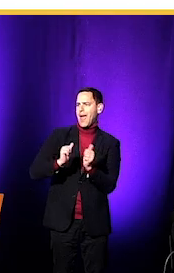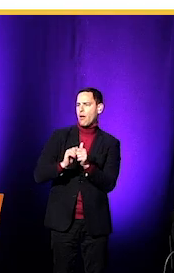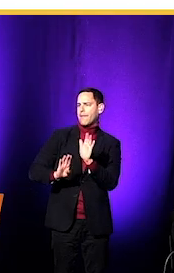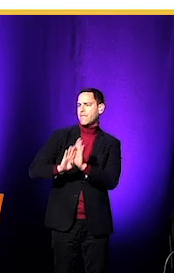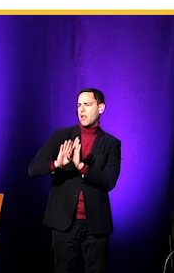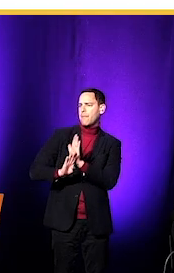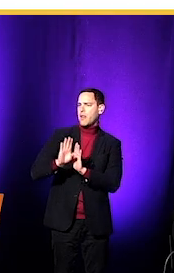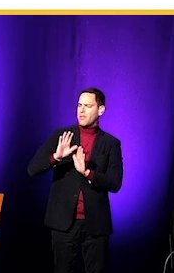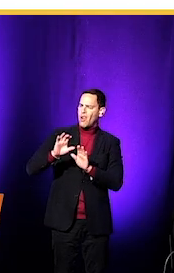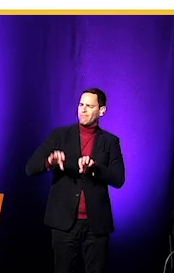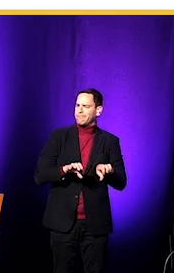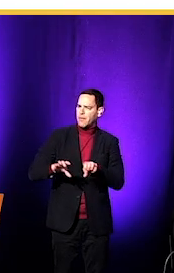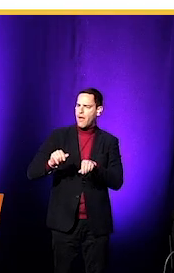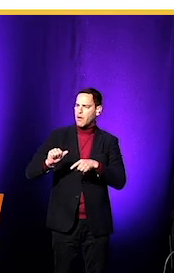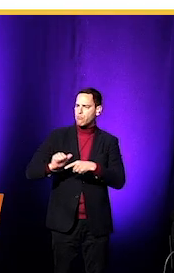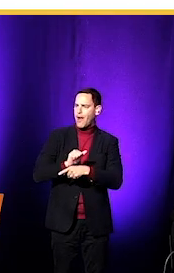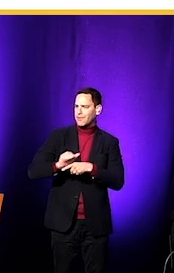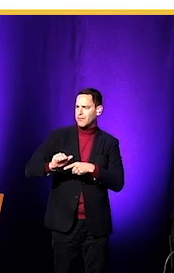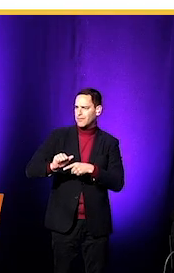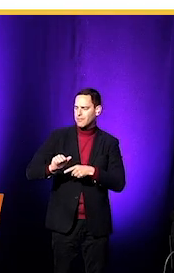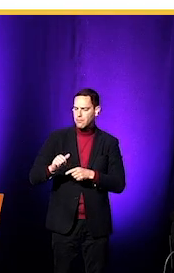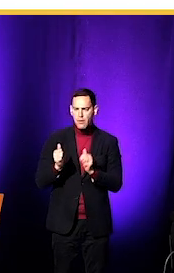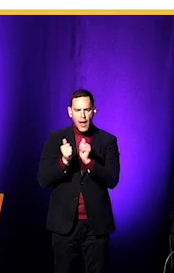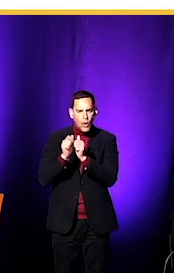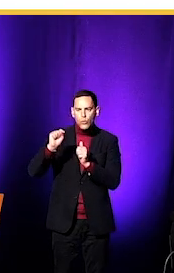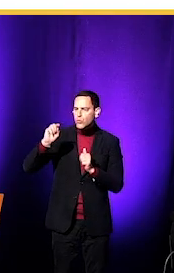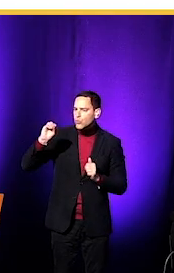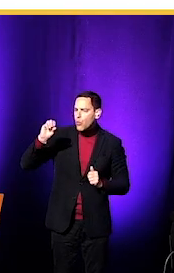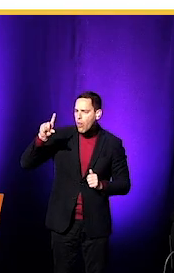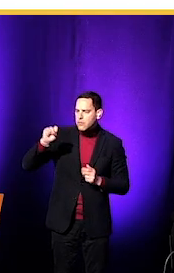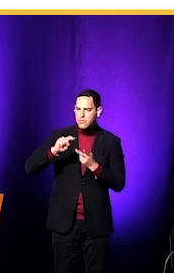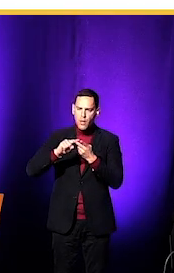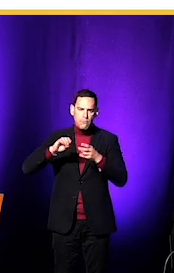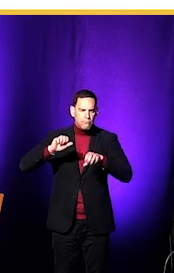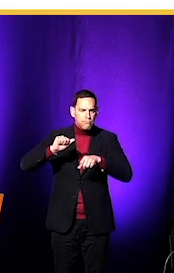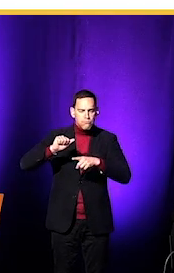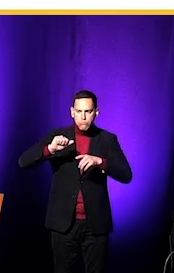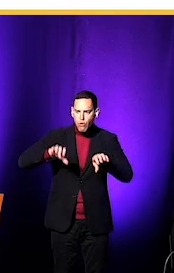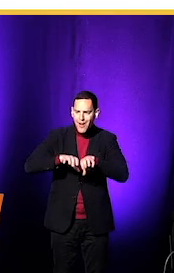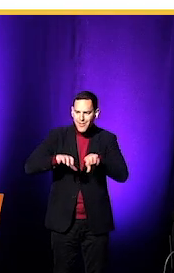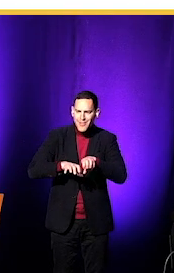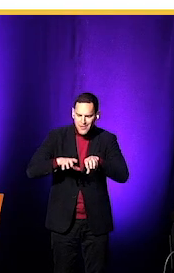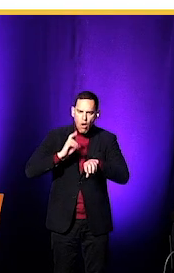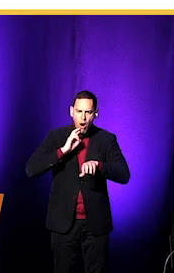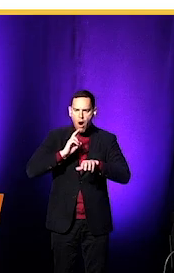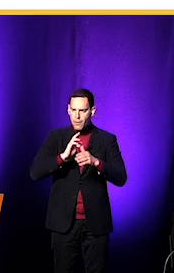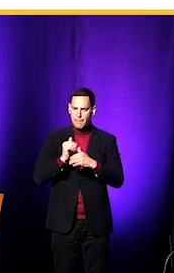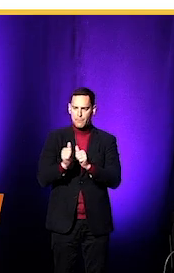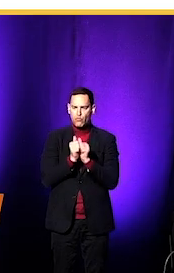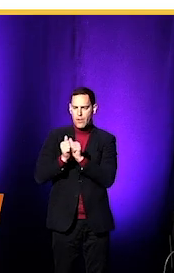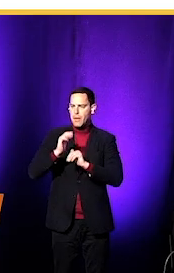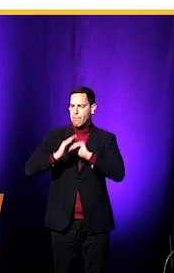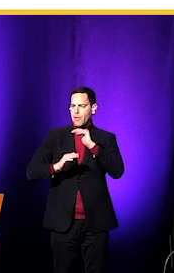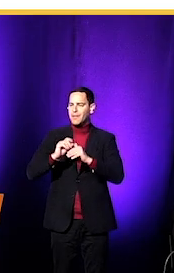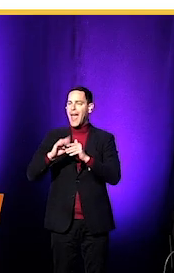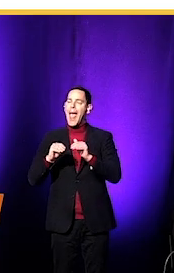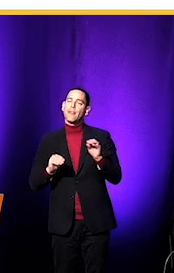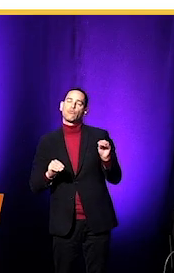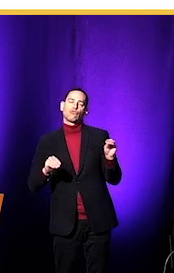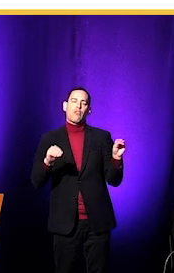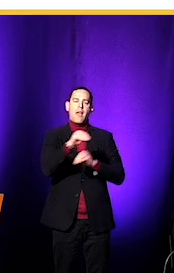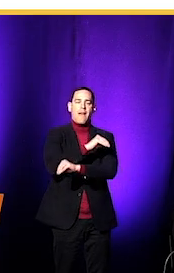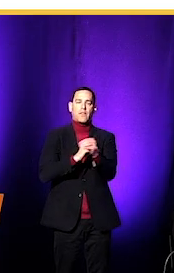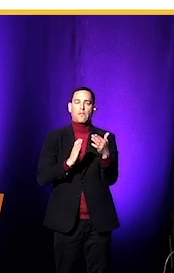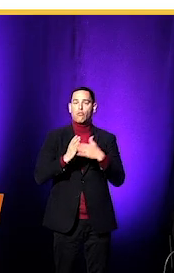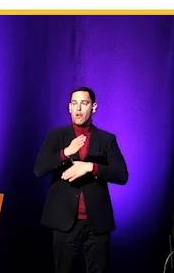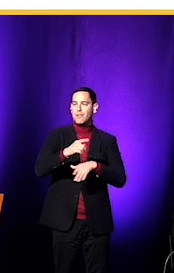practice, to learn how tools and practices are mutually constituted and travel across people, time, and space. I view these